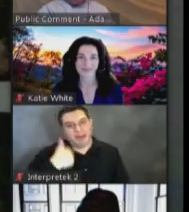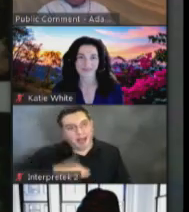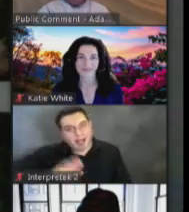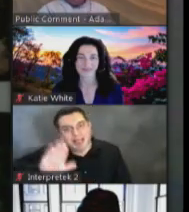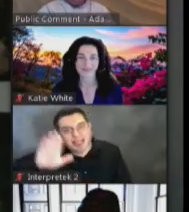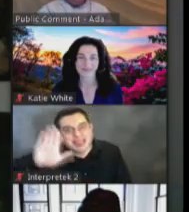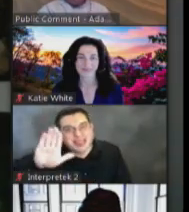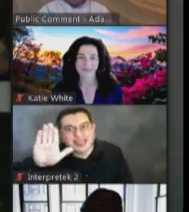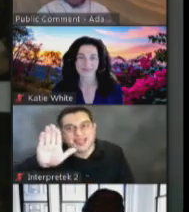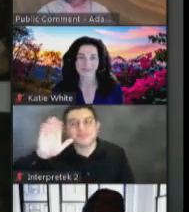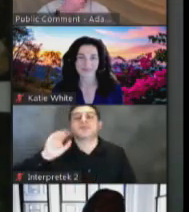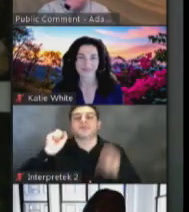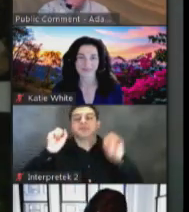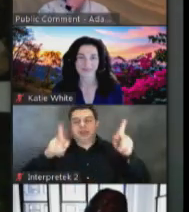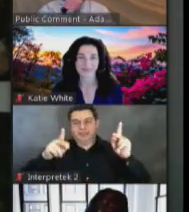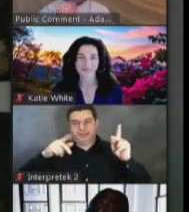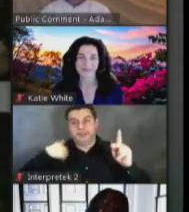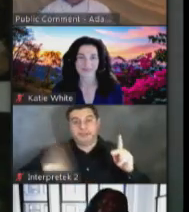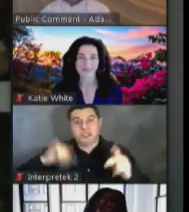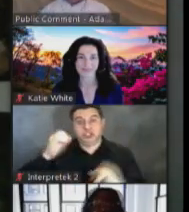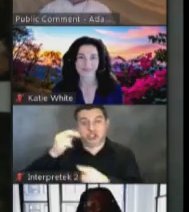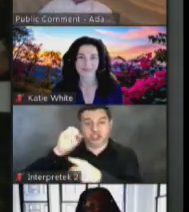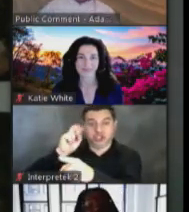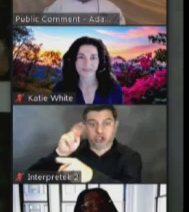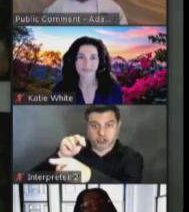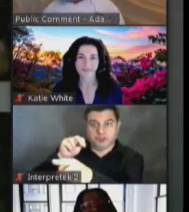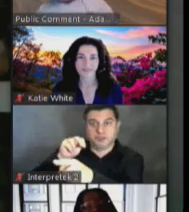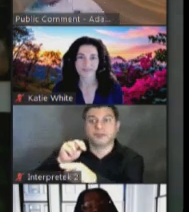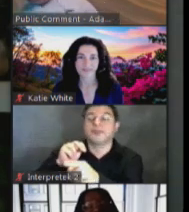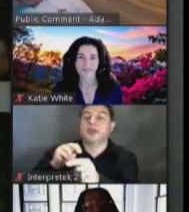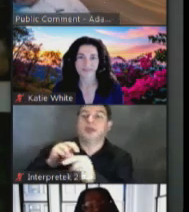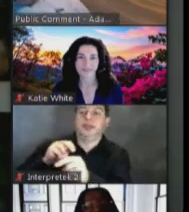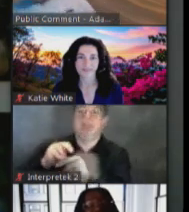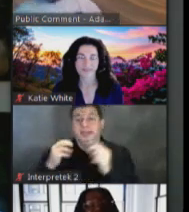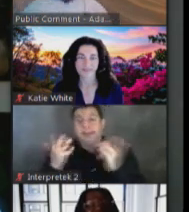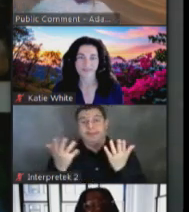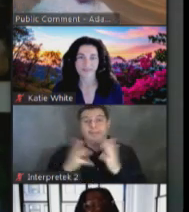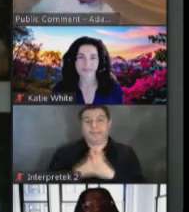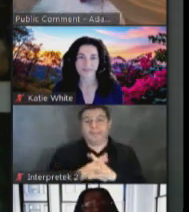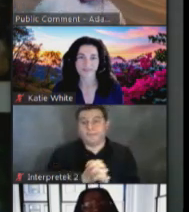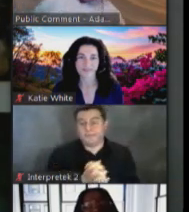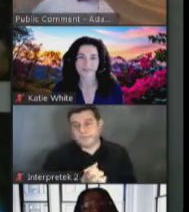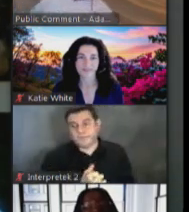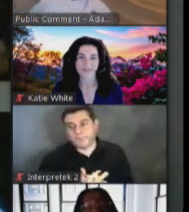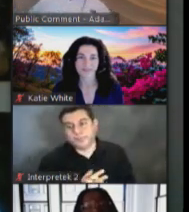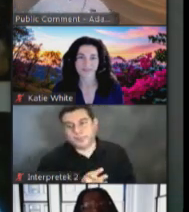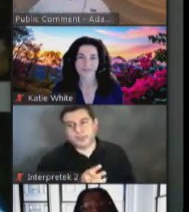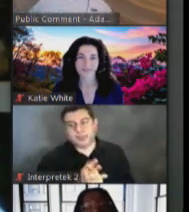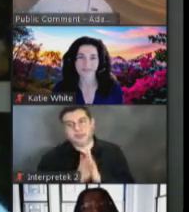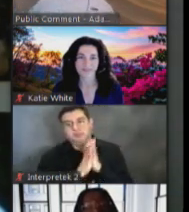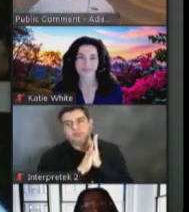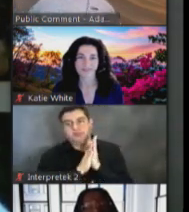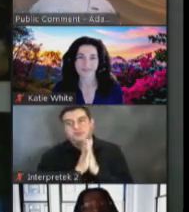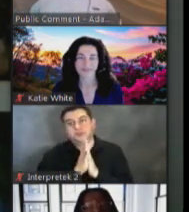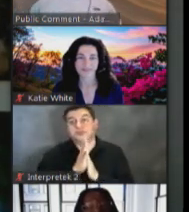I'm going to kind of stay on the same path of heart happiness, and this the outcome of this plan did